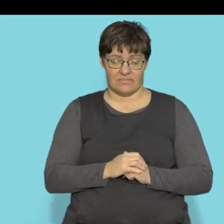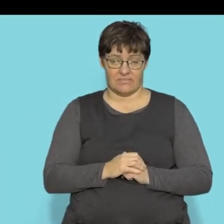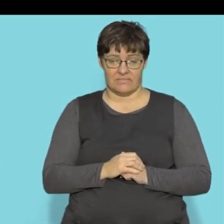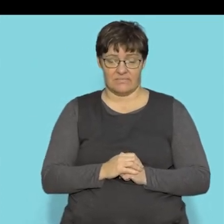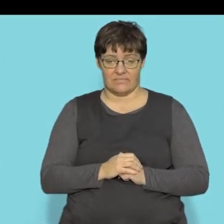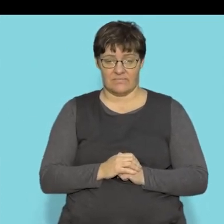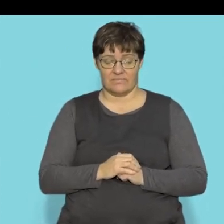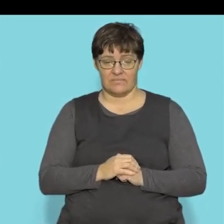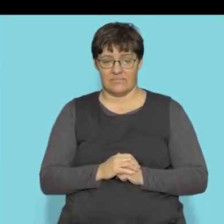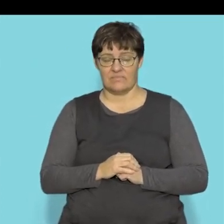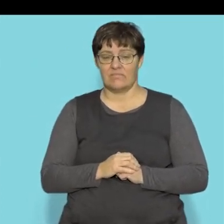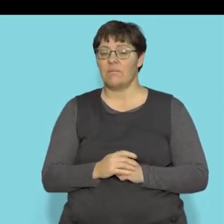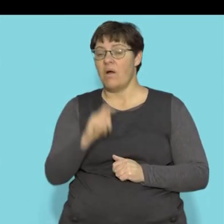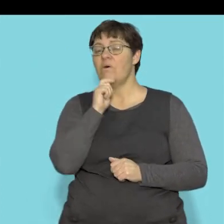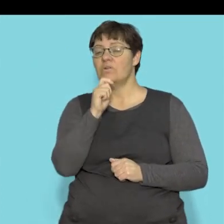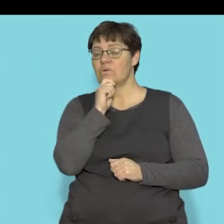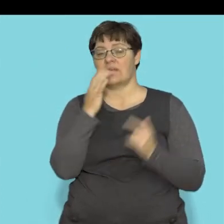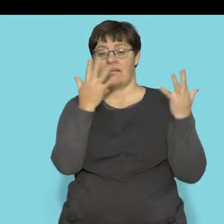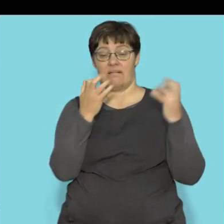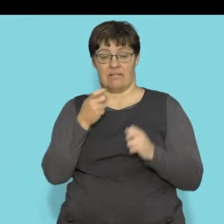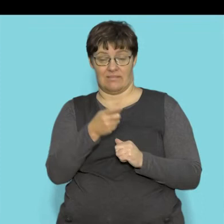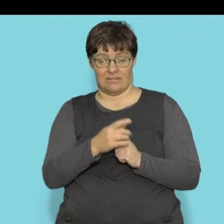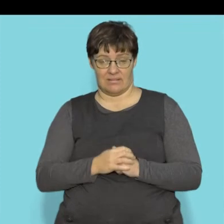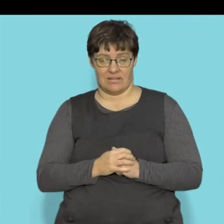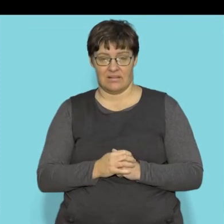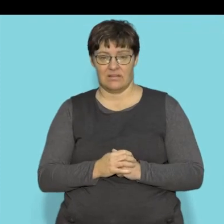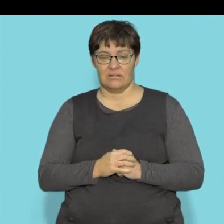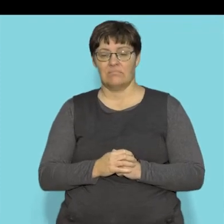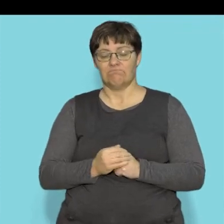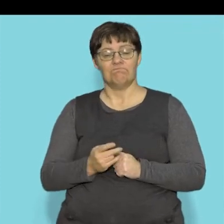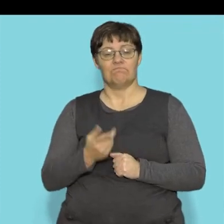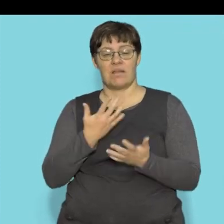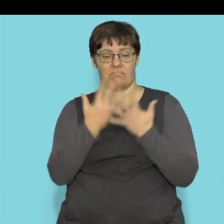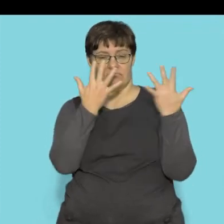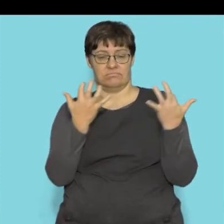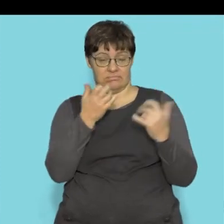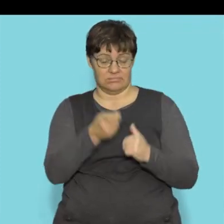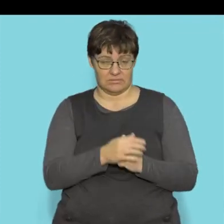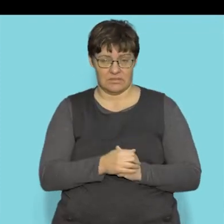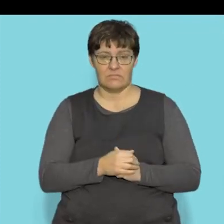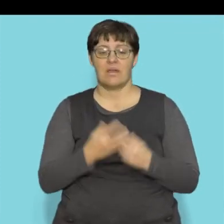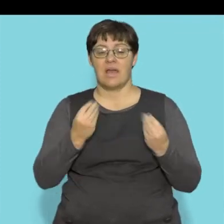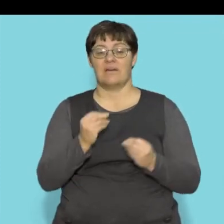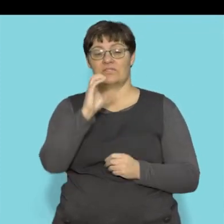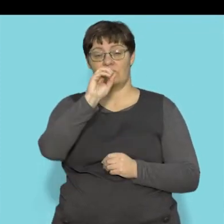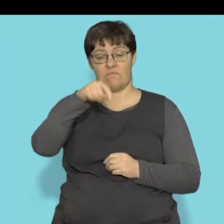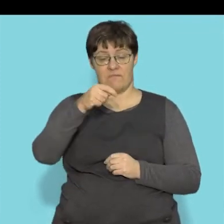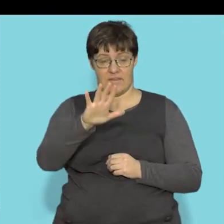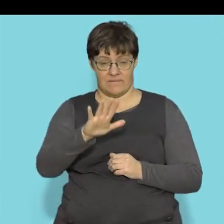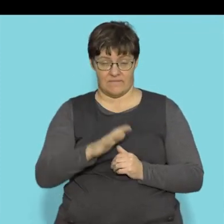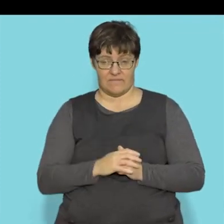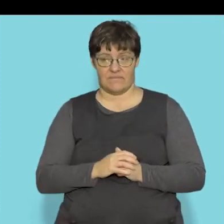35,5 degrees. Now I'm going to use my calculator to actually work this out. So I've got